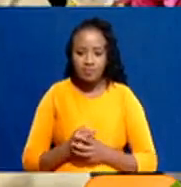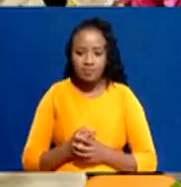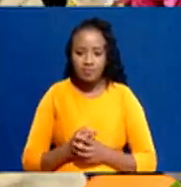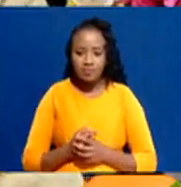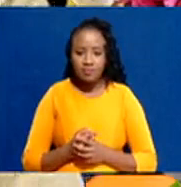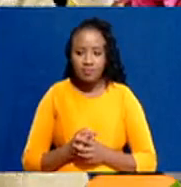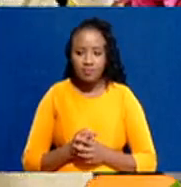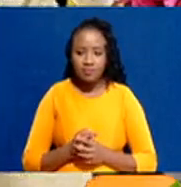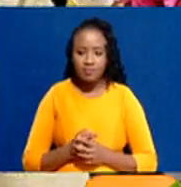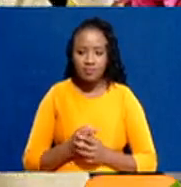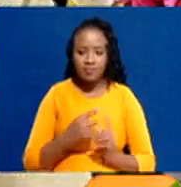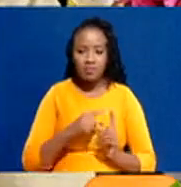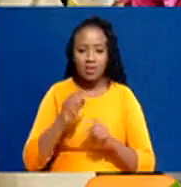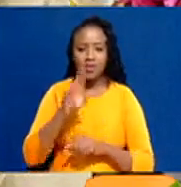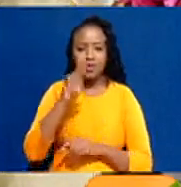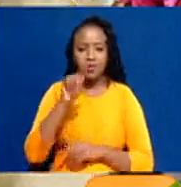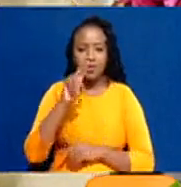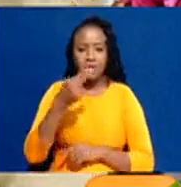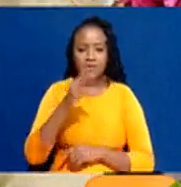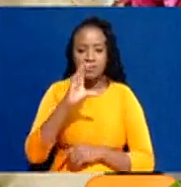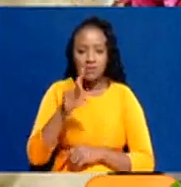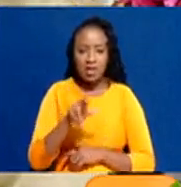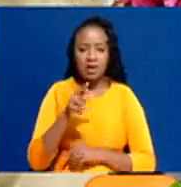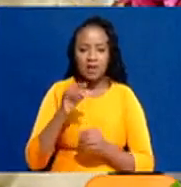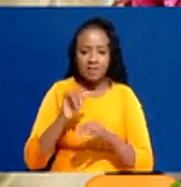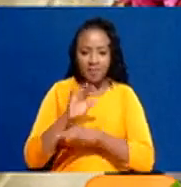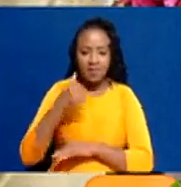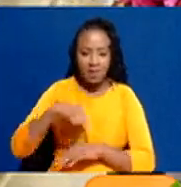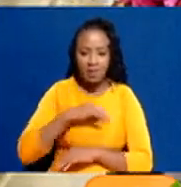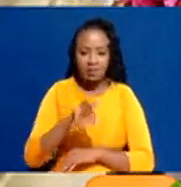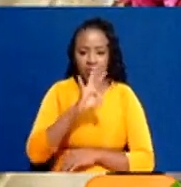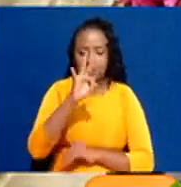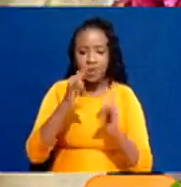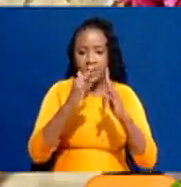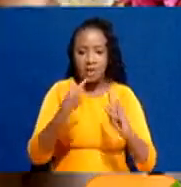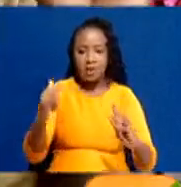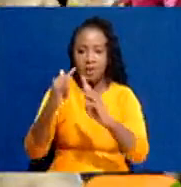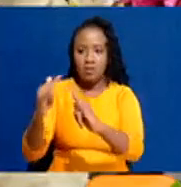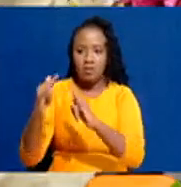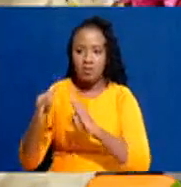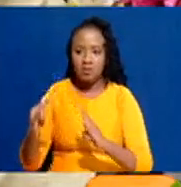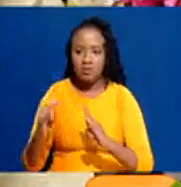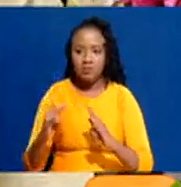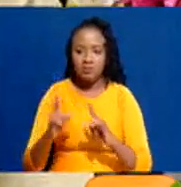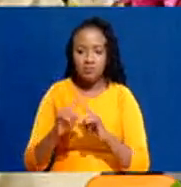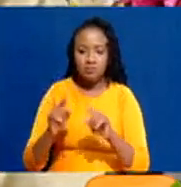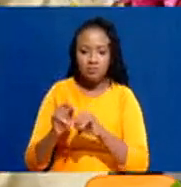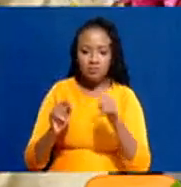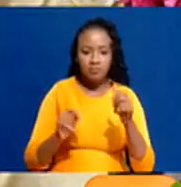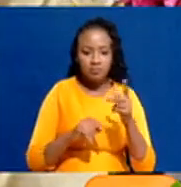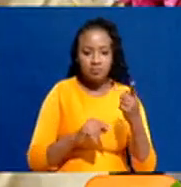UNHCR are separate. This is four camps, three camps. Nuer group, we are going to